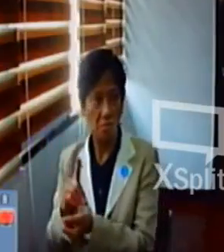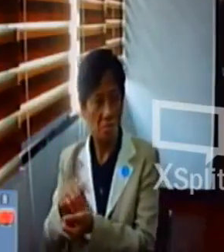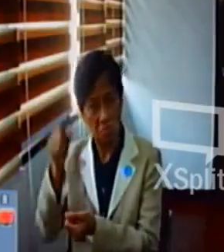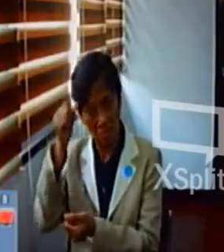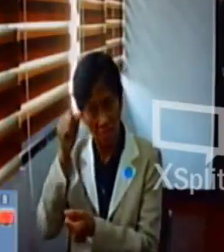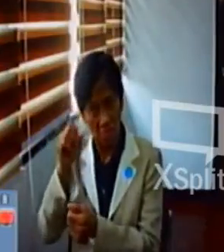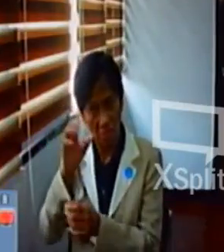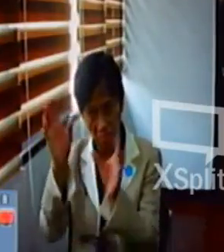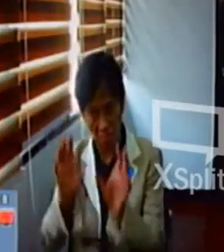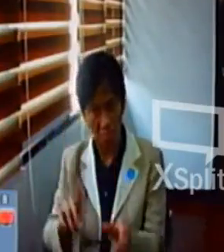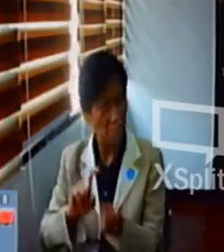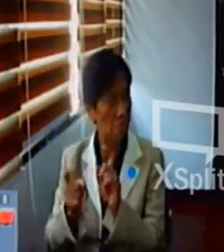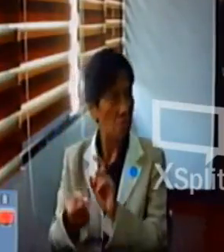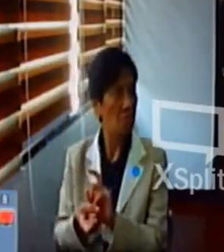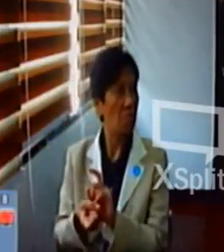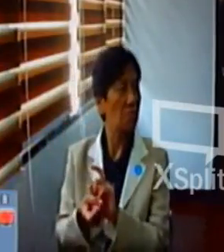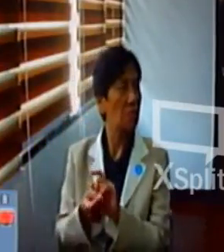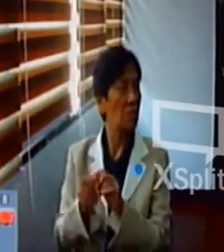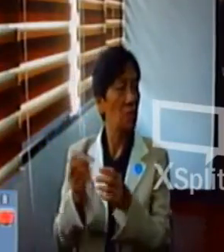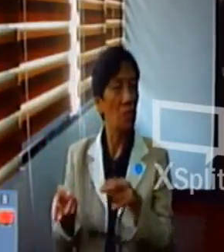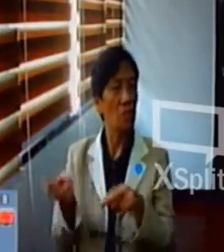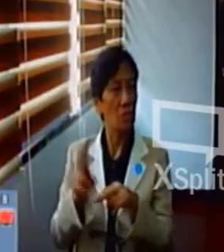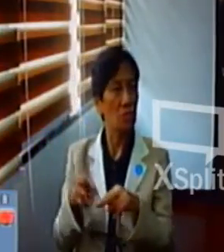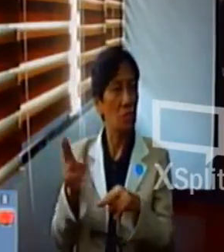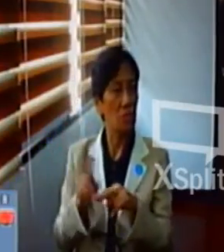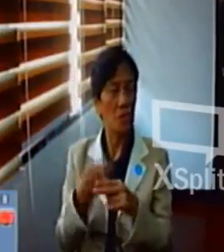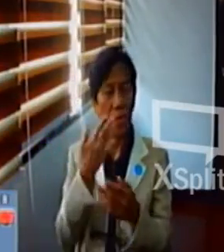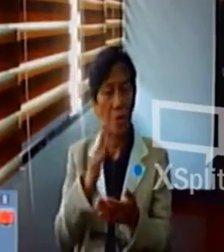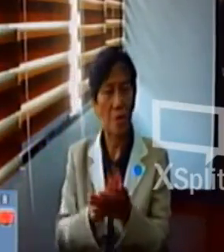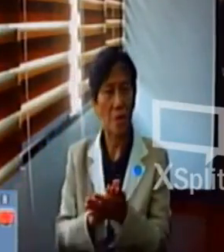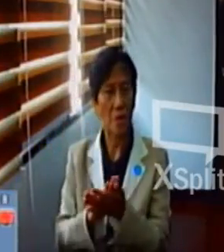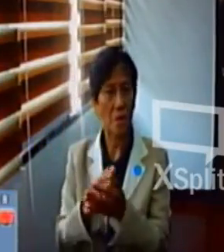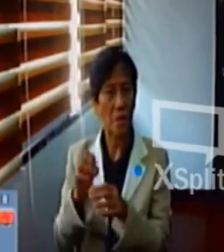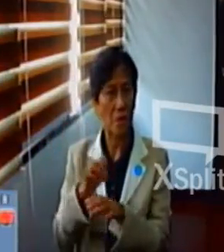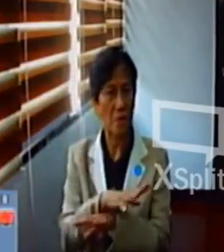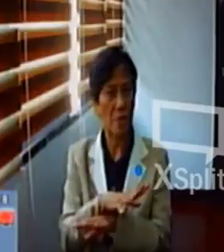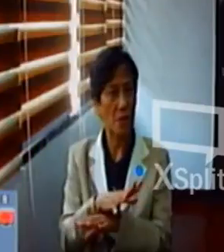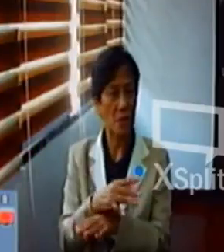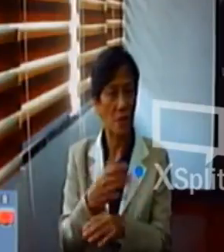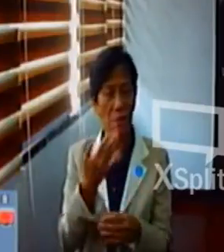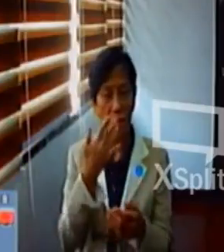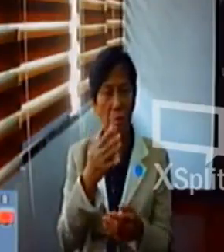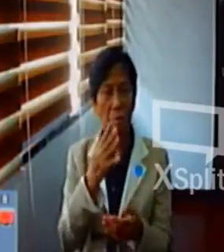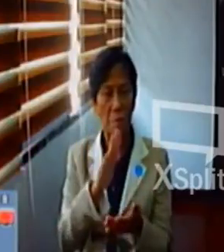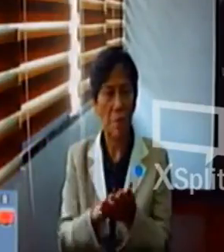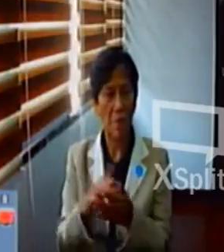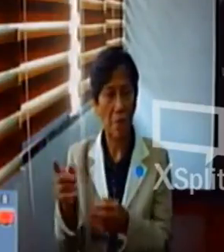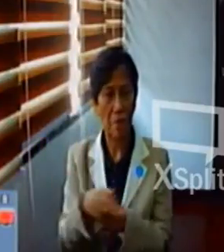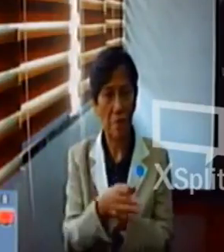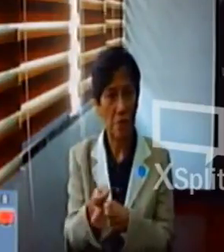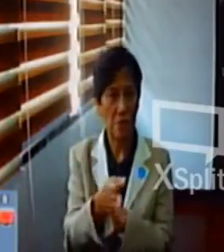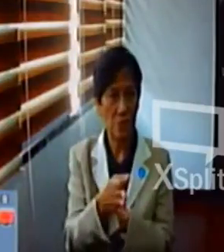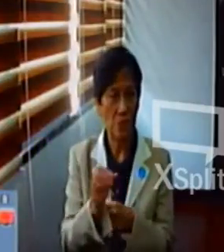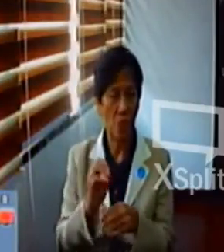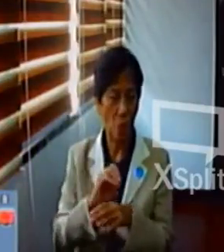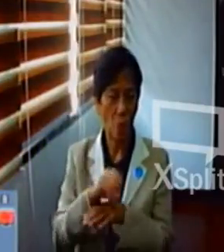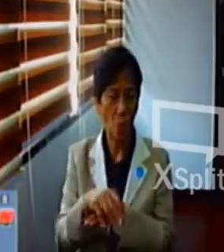change multiplies the effects, the bad effects of illegal fishing,